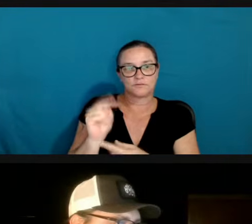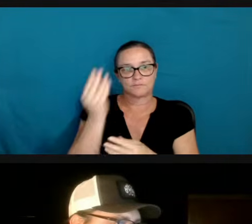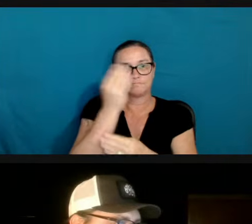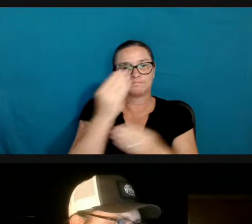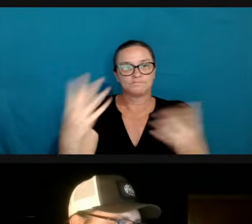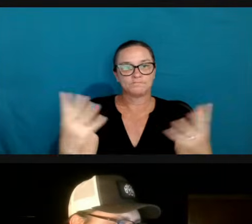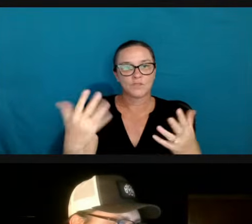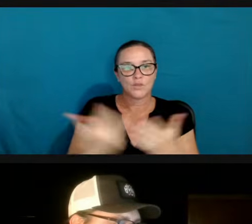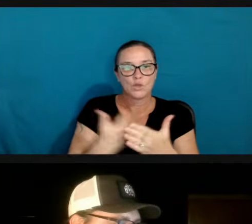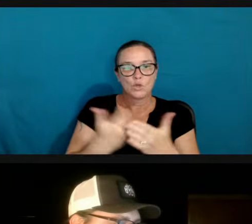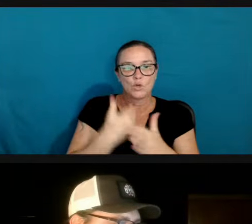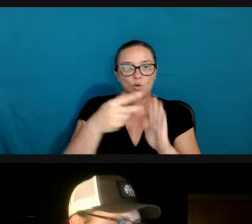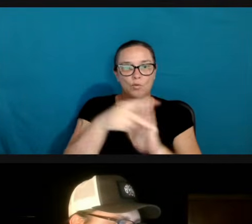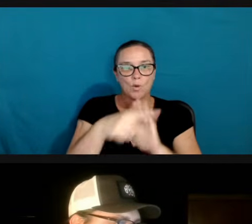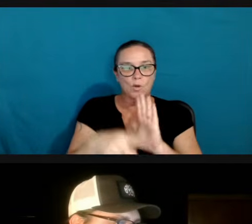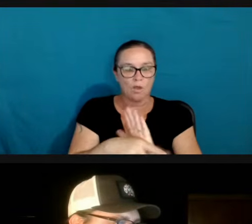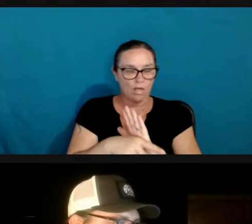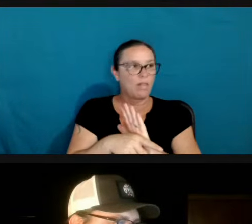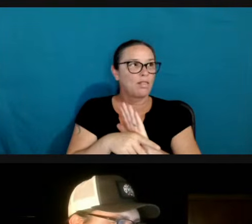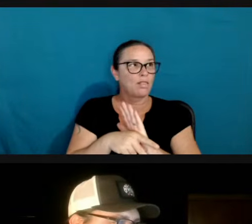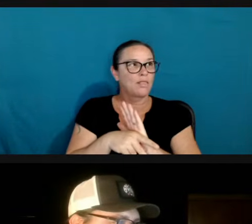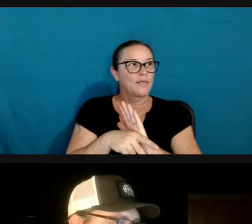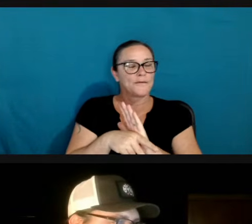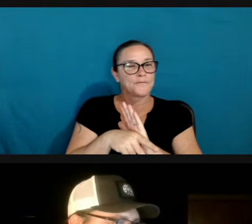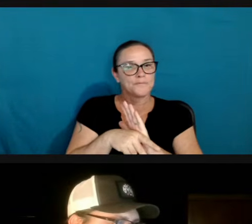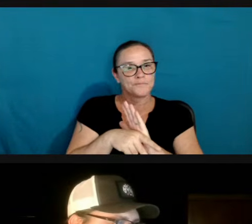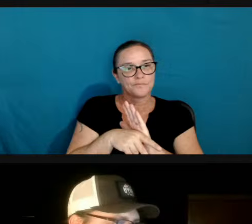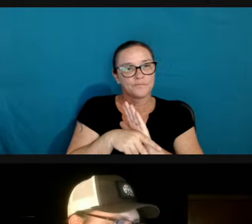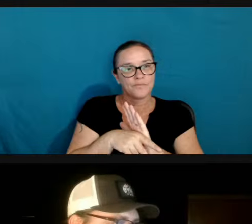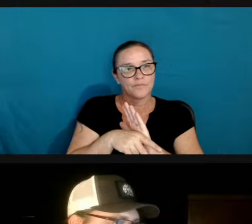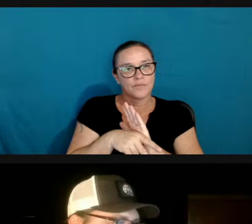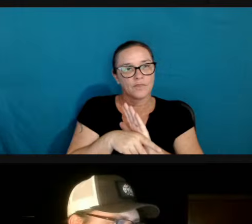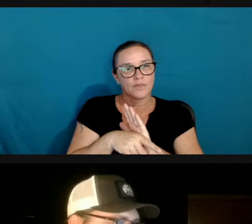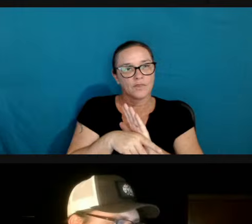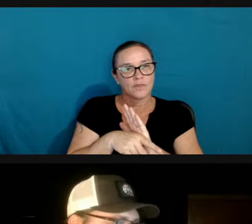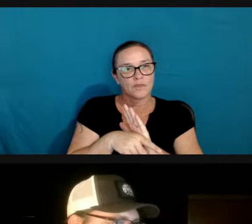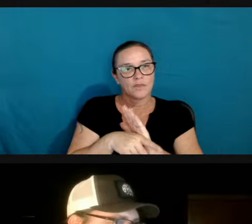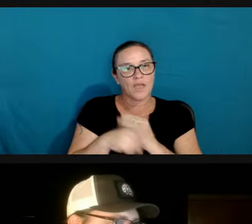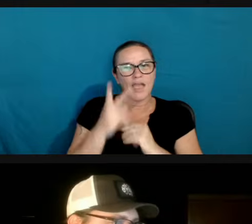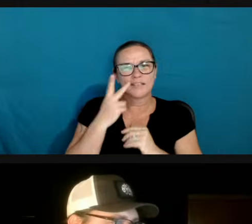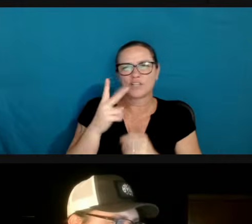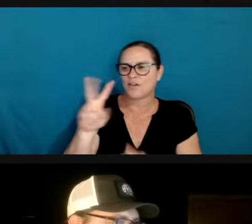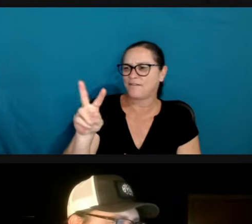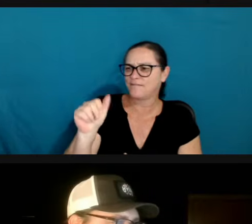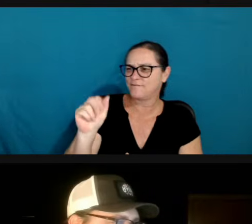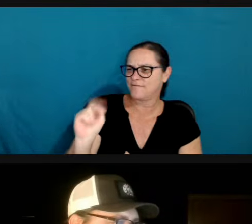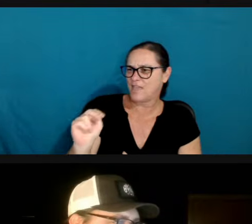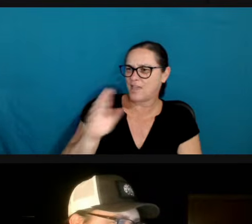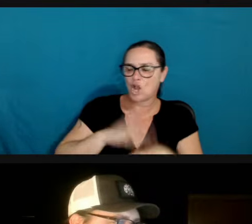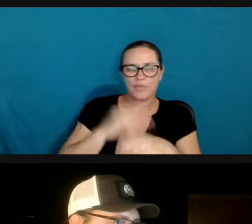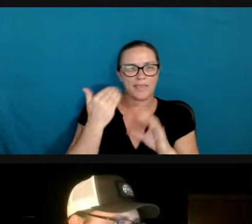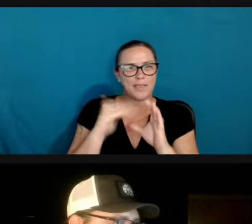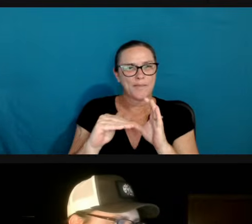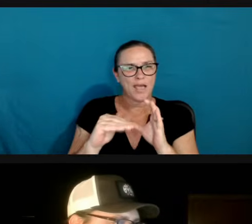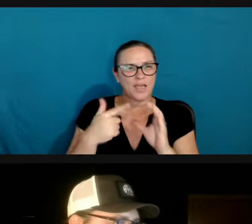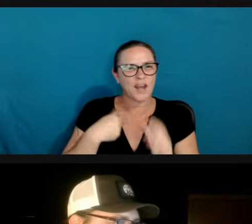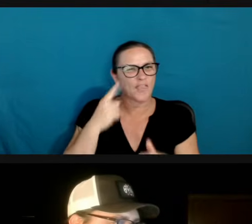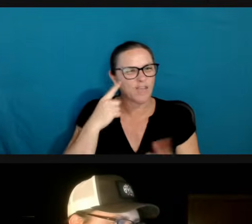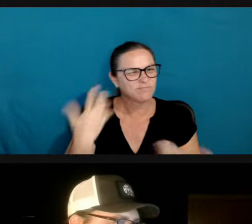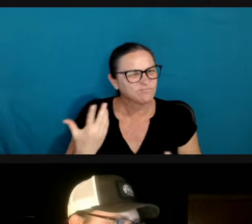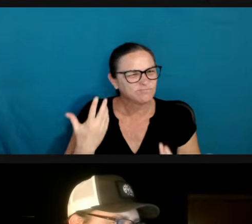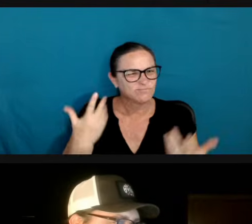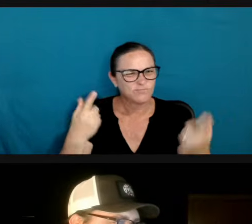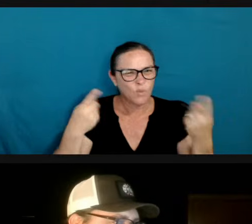the new protocol, so to speak, because I saw a van on the email and was like, wait, what's